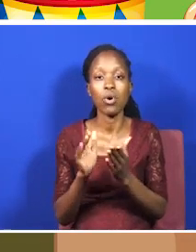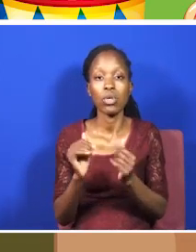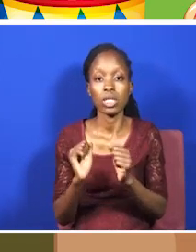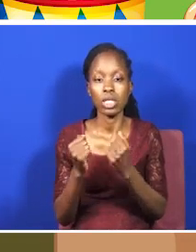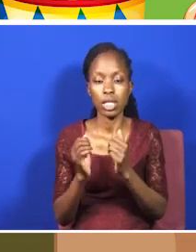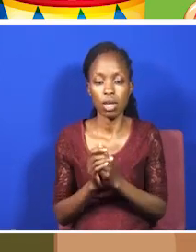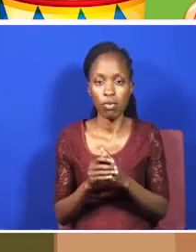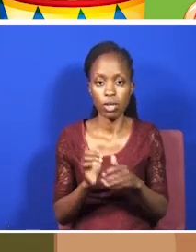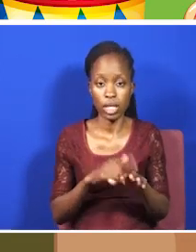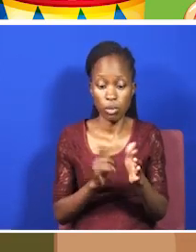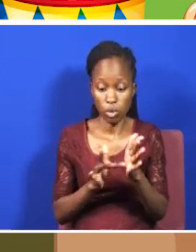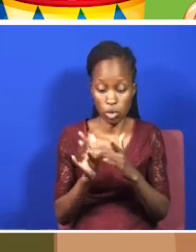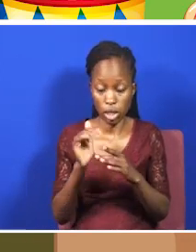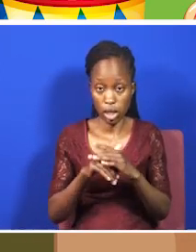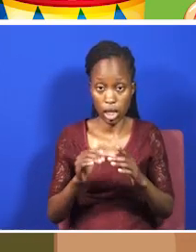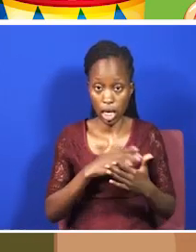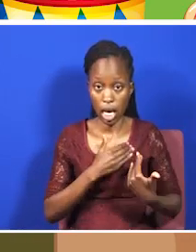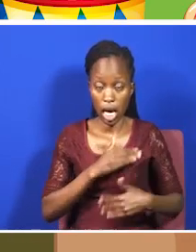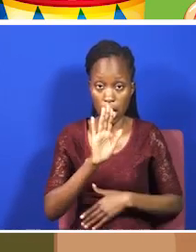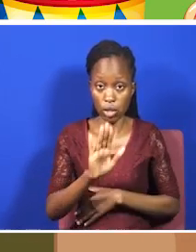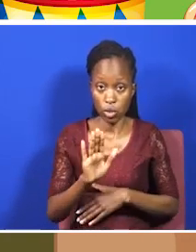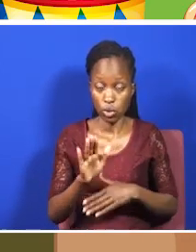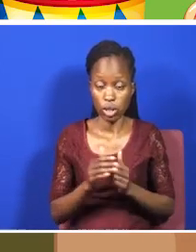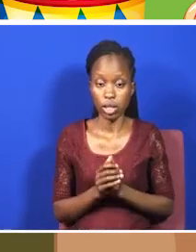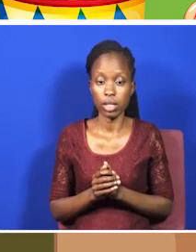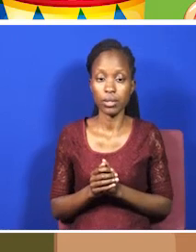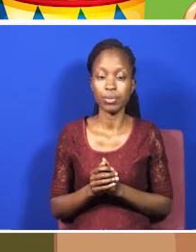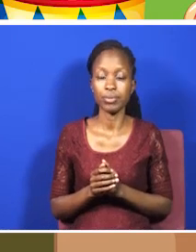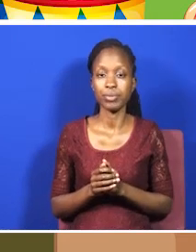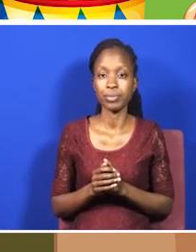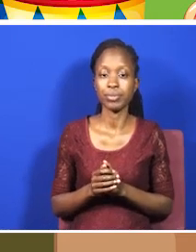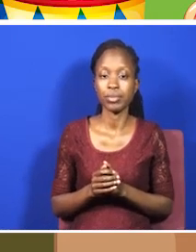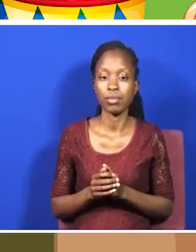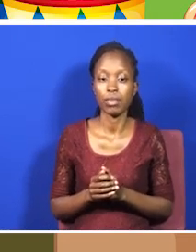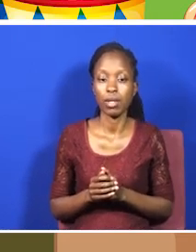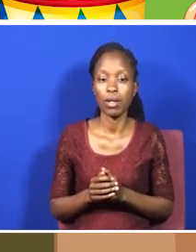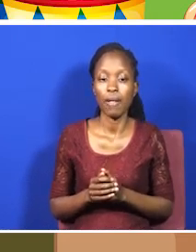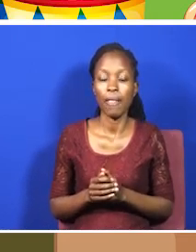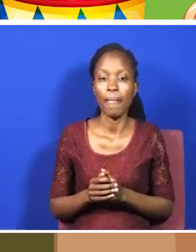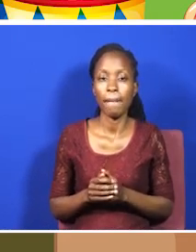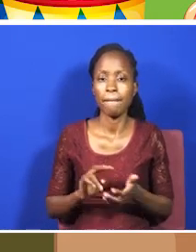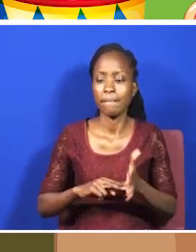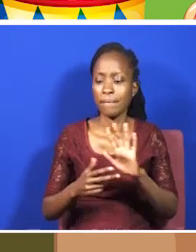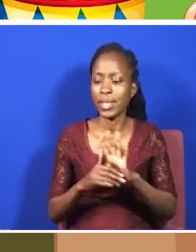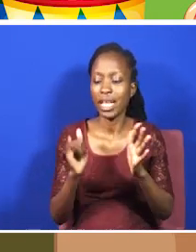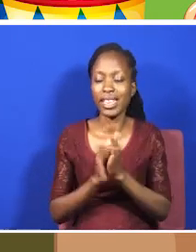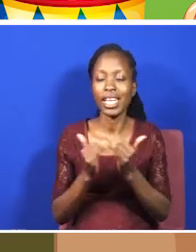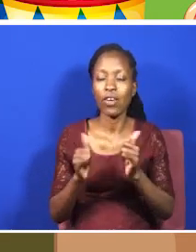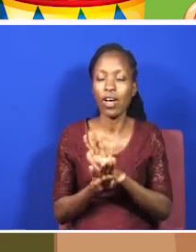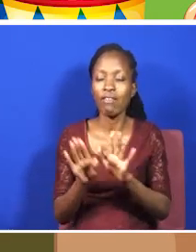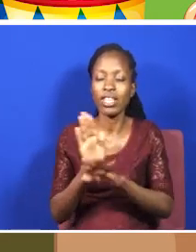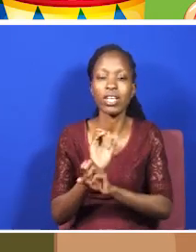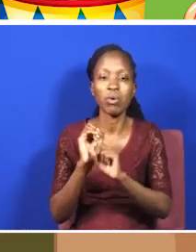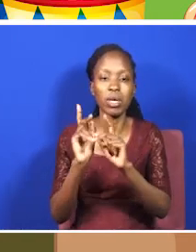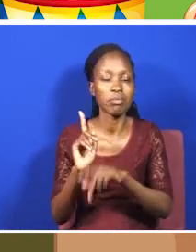better and easier and safer. Having Jesus in our heart or the presence of Jesus in our